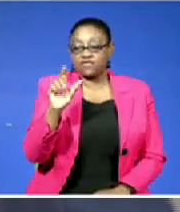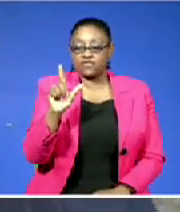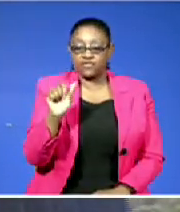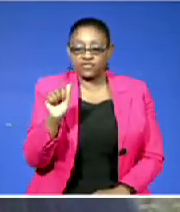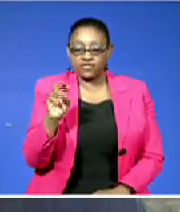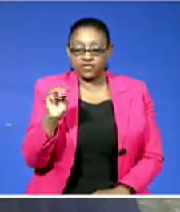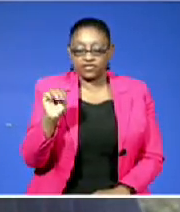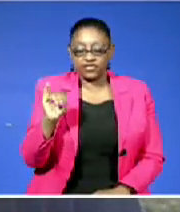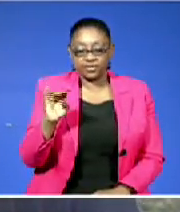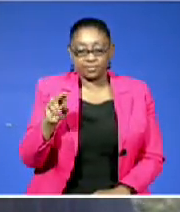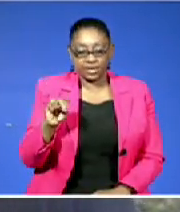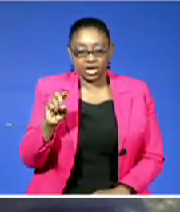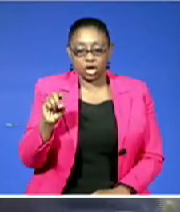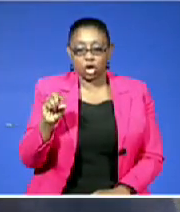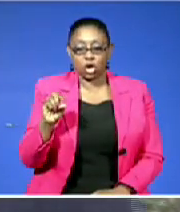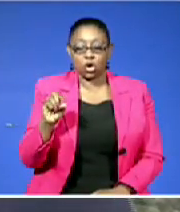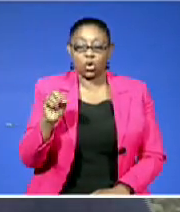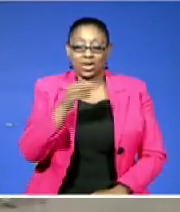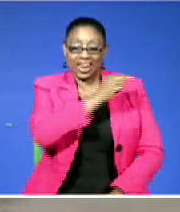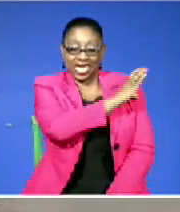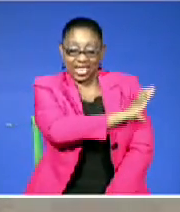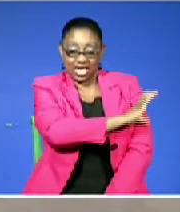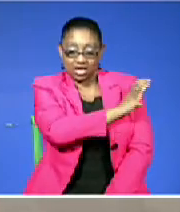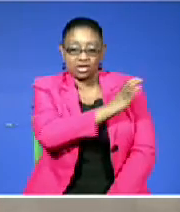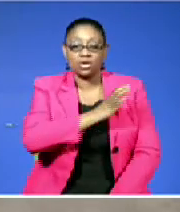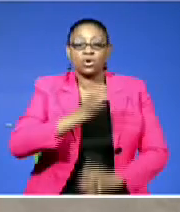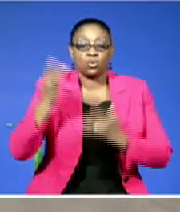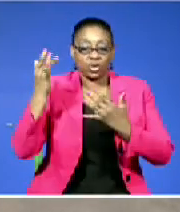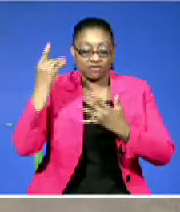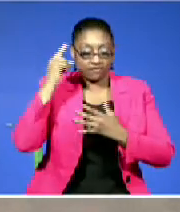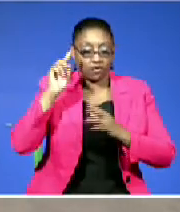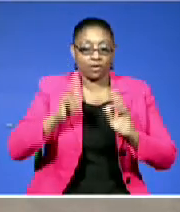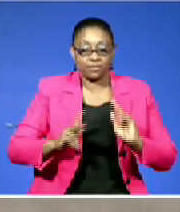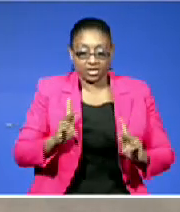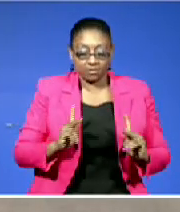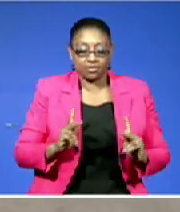prepared for anyone who might have any issues. Keishla Adderley, ZNS Network News.